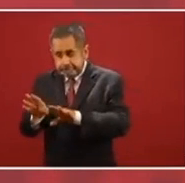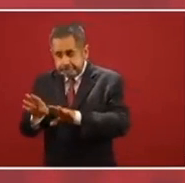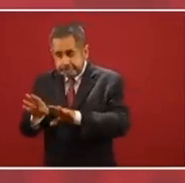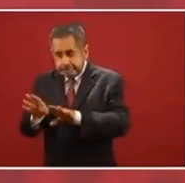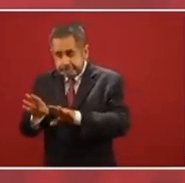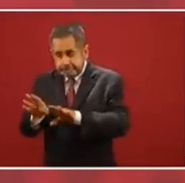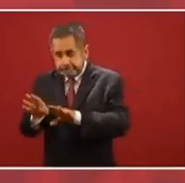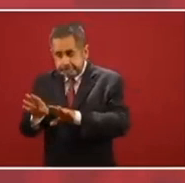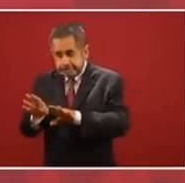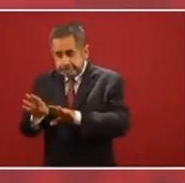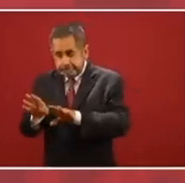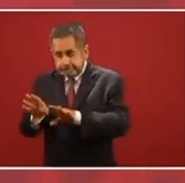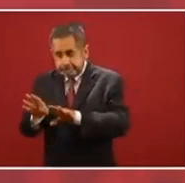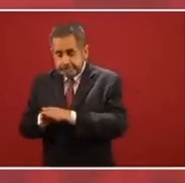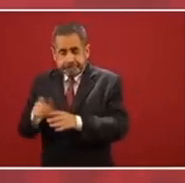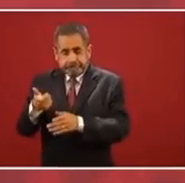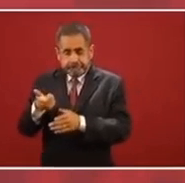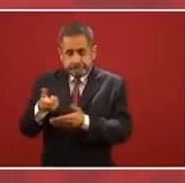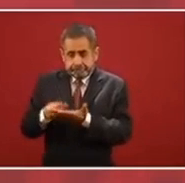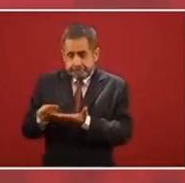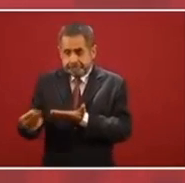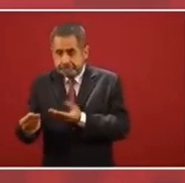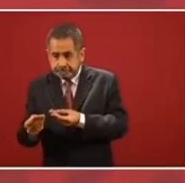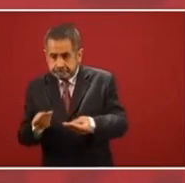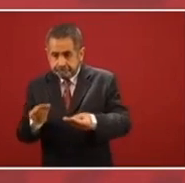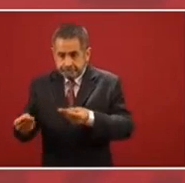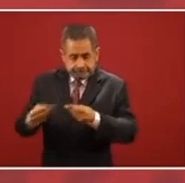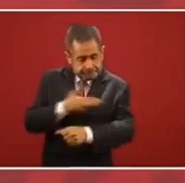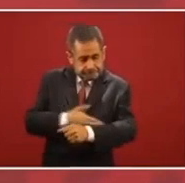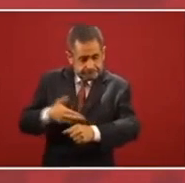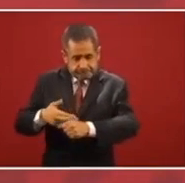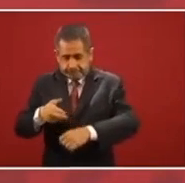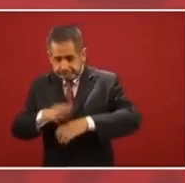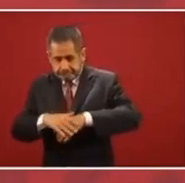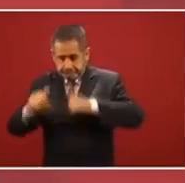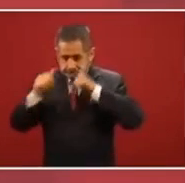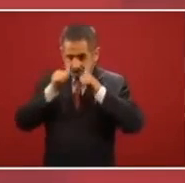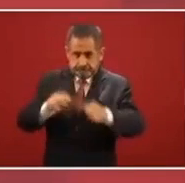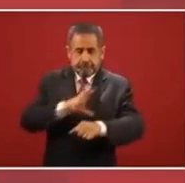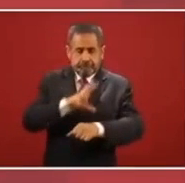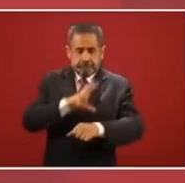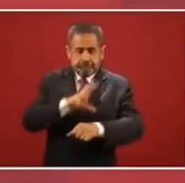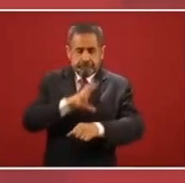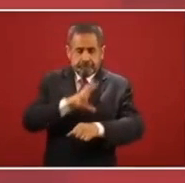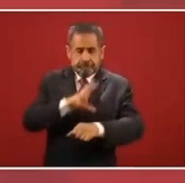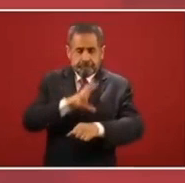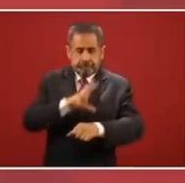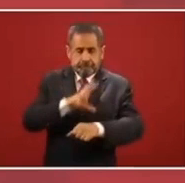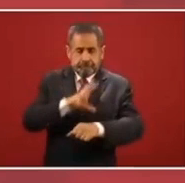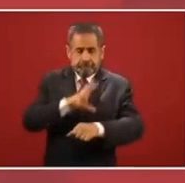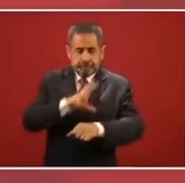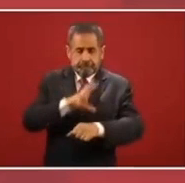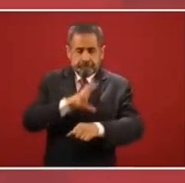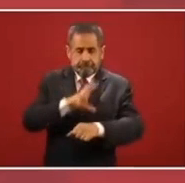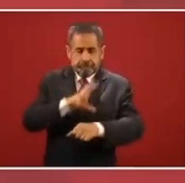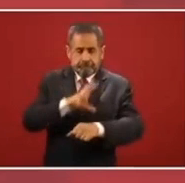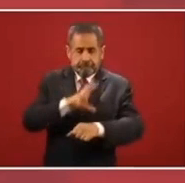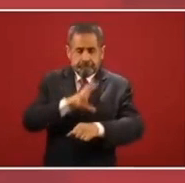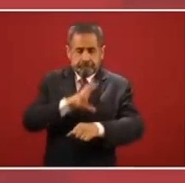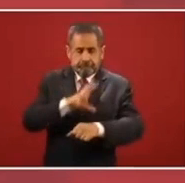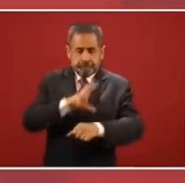for channeling funds para la atención y la mitigación for the attention and